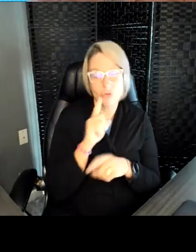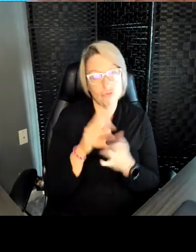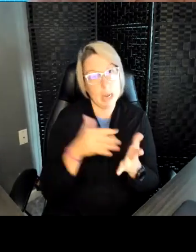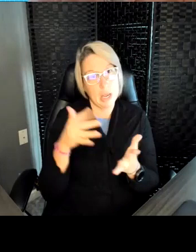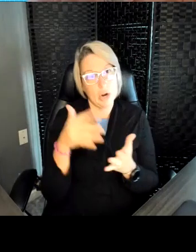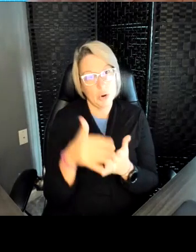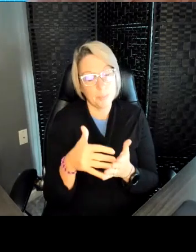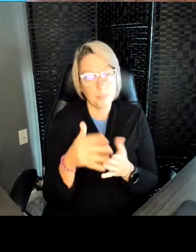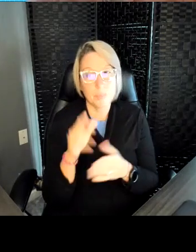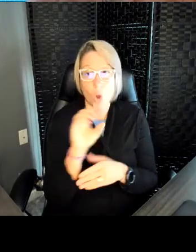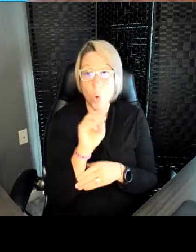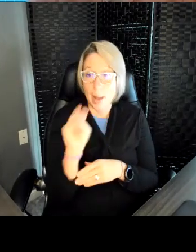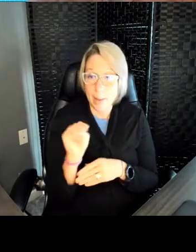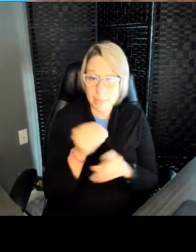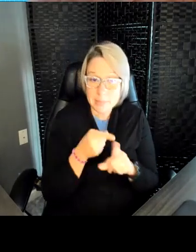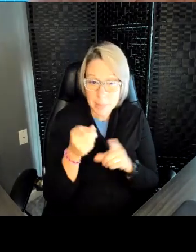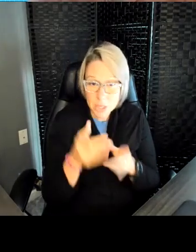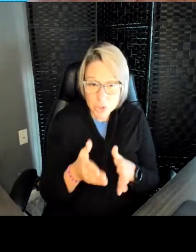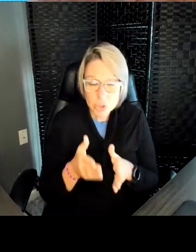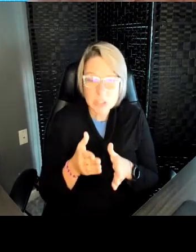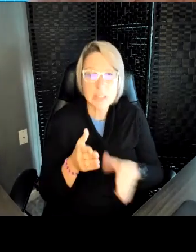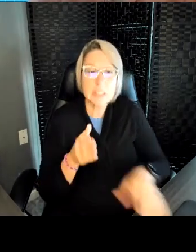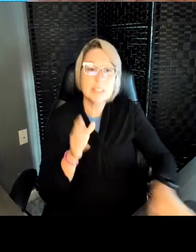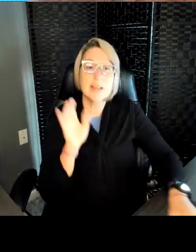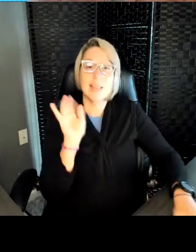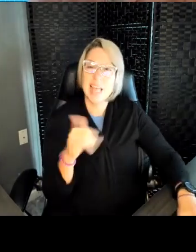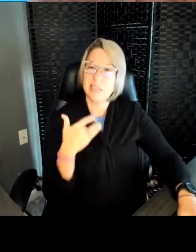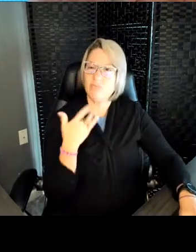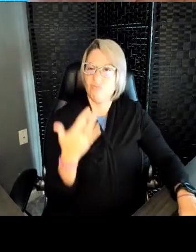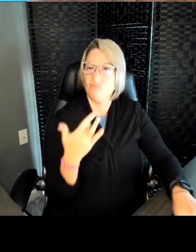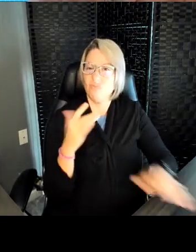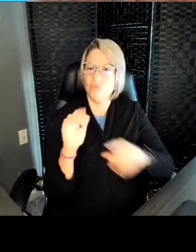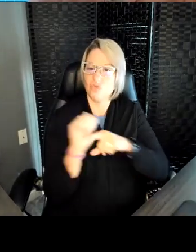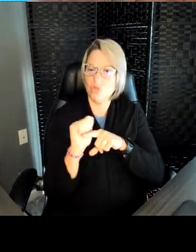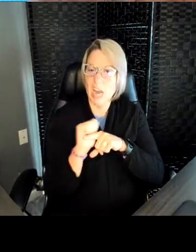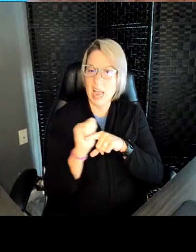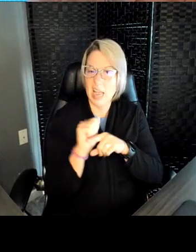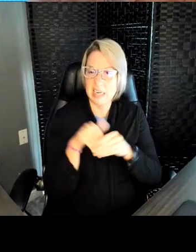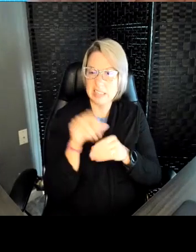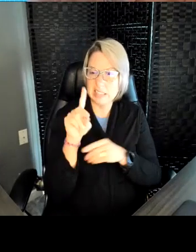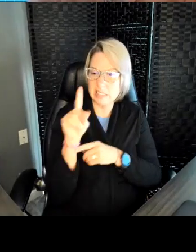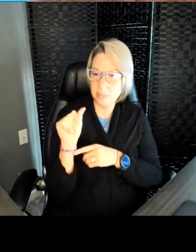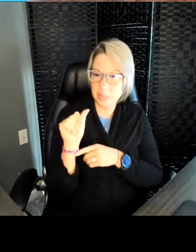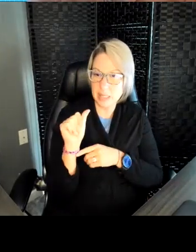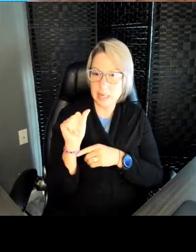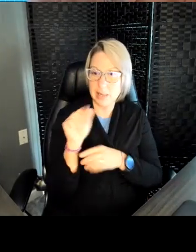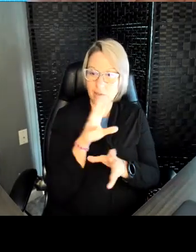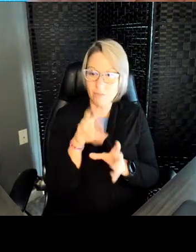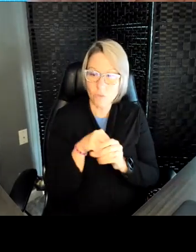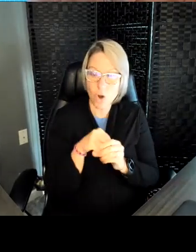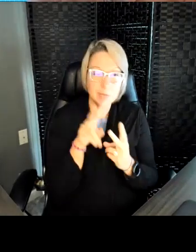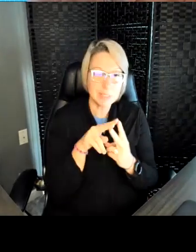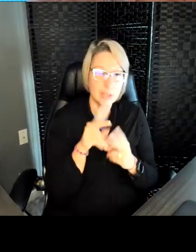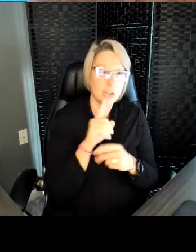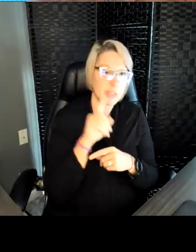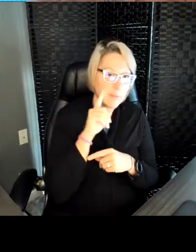mobility specialist. So those are folks who are classically trained in some element of disability that involves either deafness or